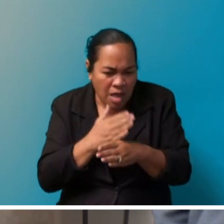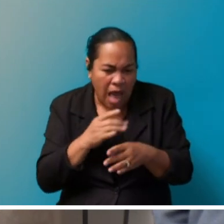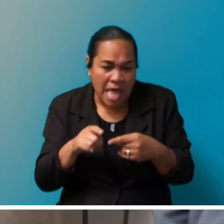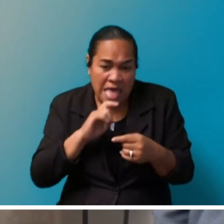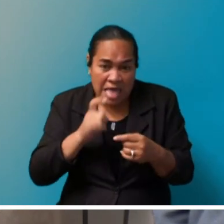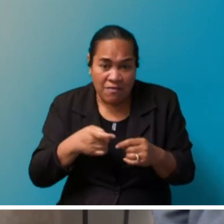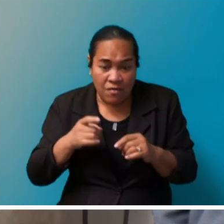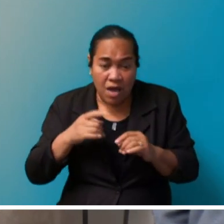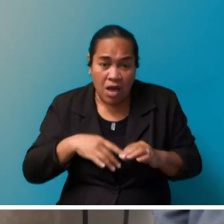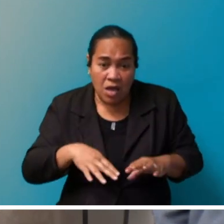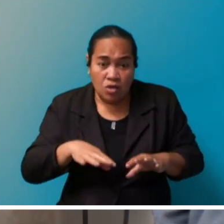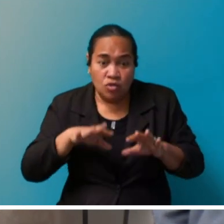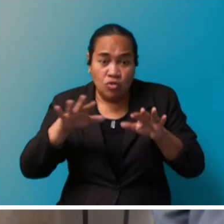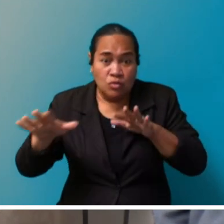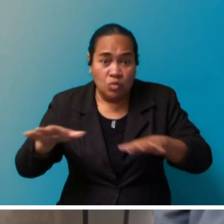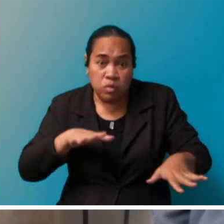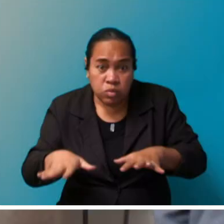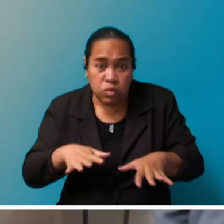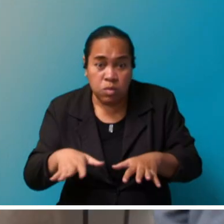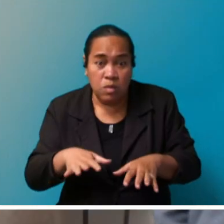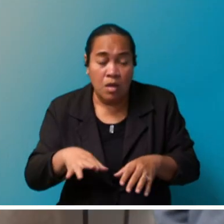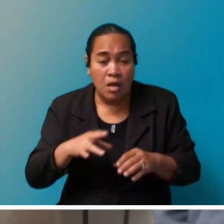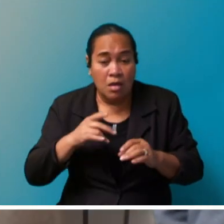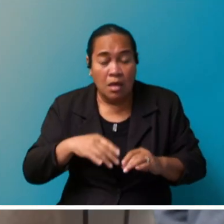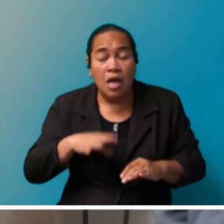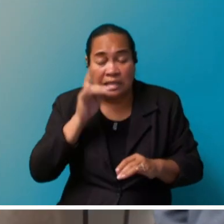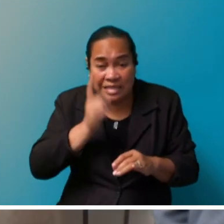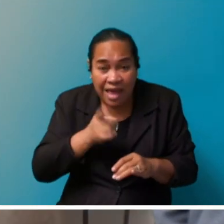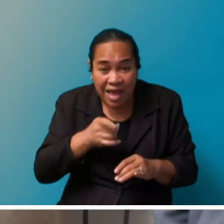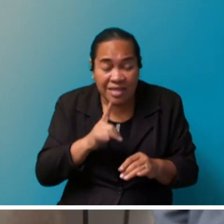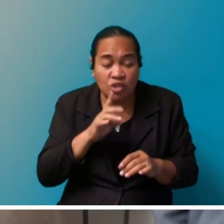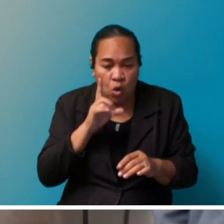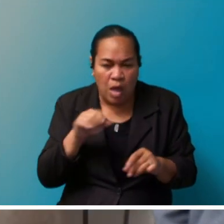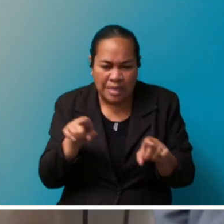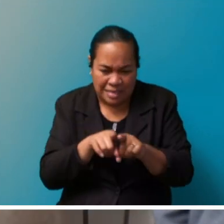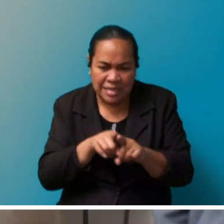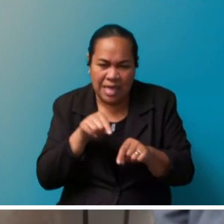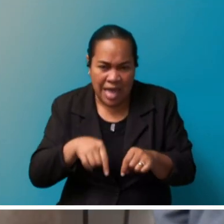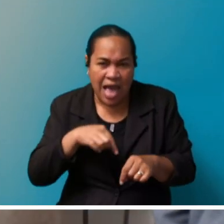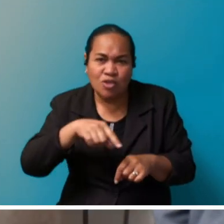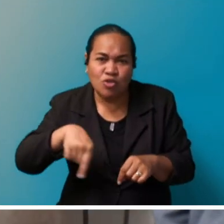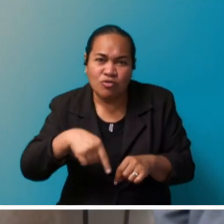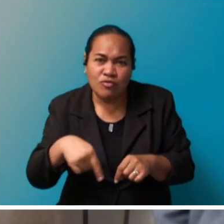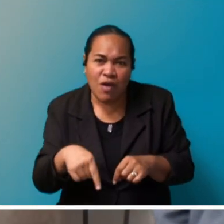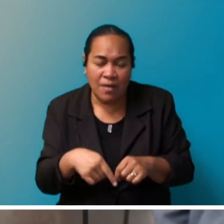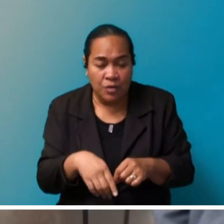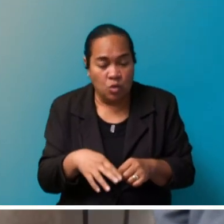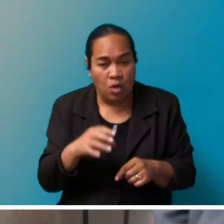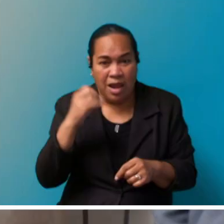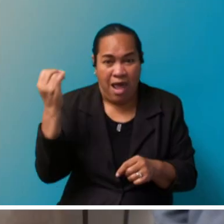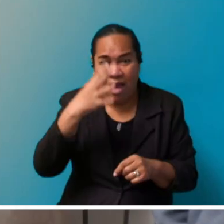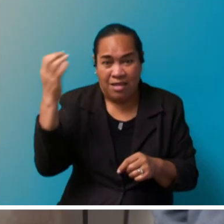Vitilevu, building on the foundation already laid in the Suva Peninsula. These sirens are crucial for giving